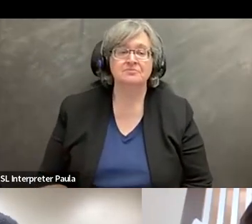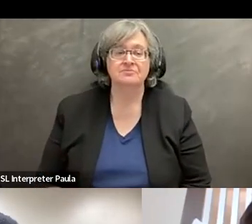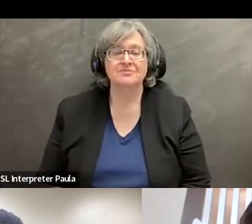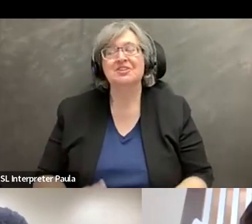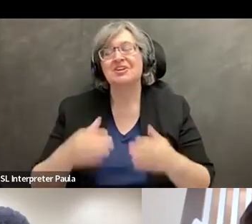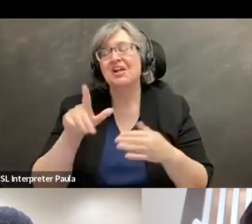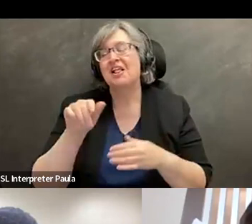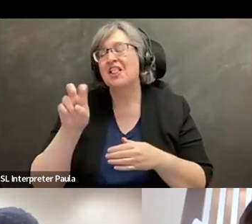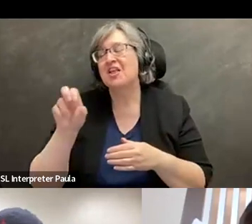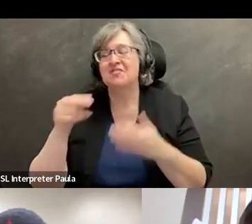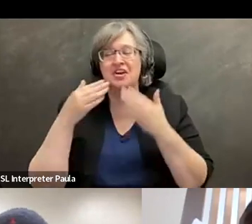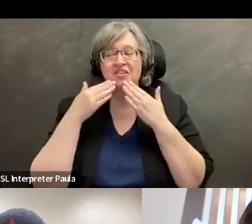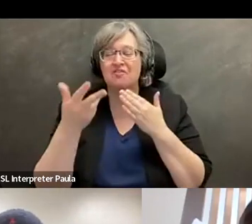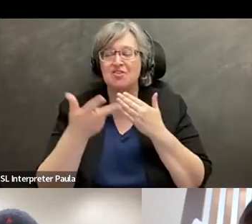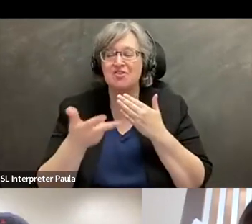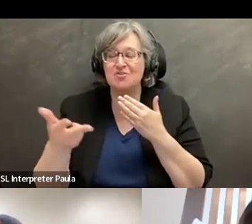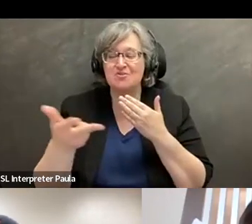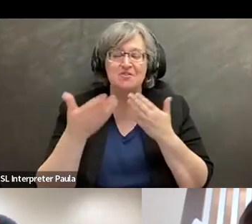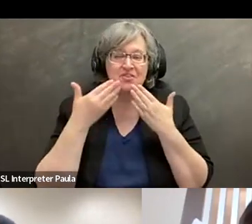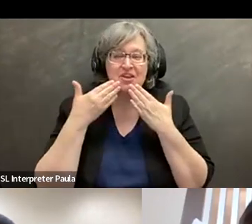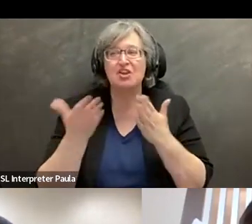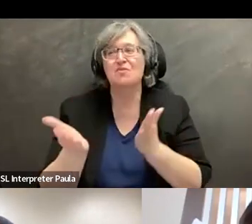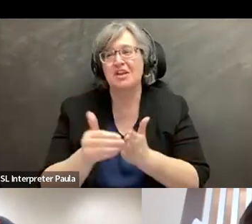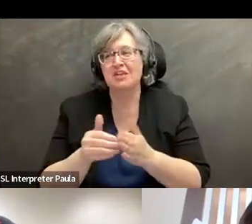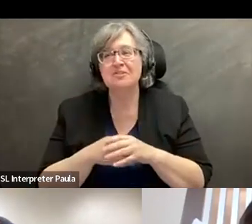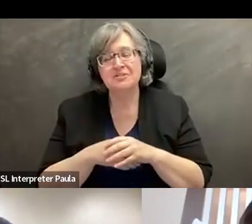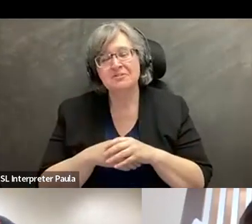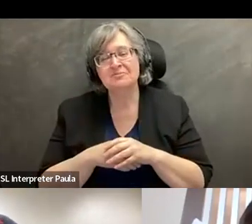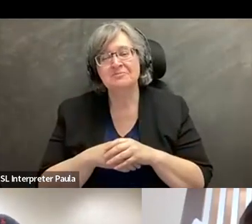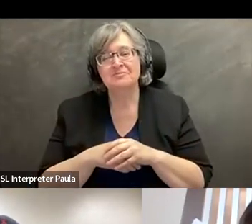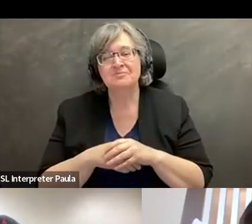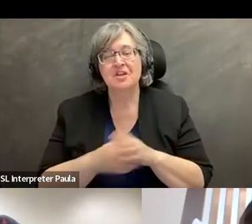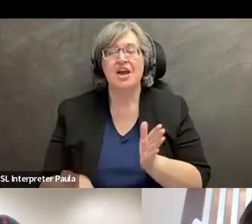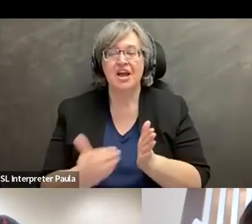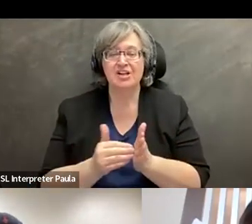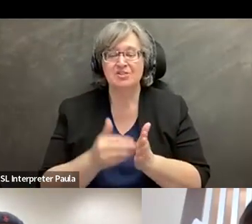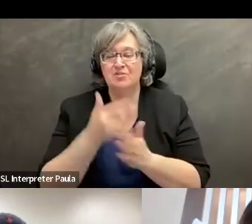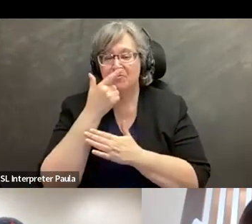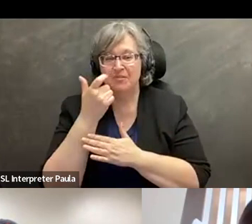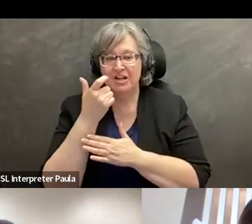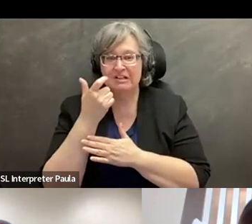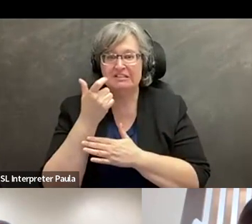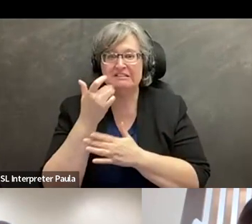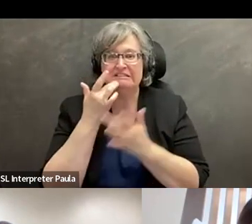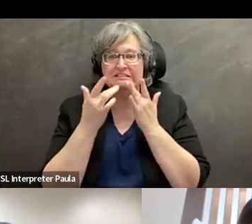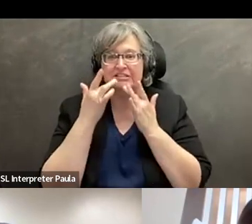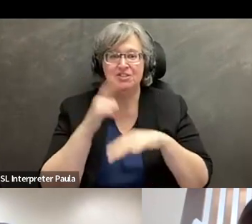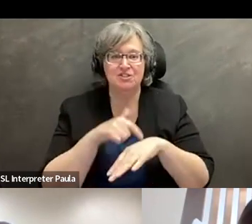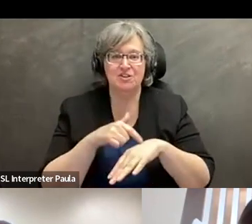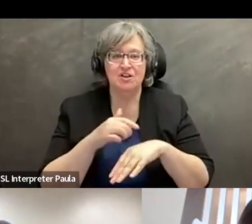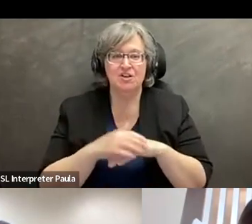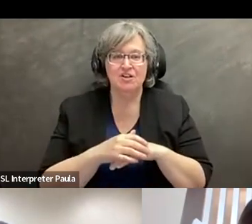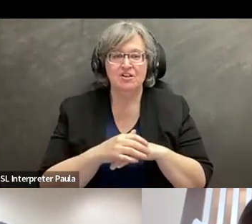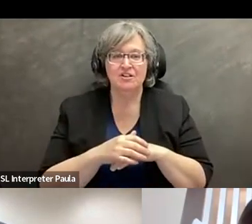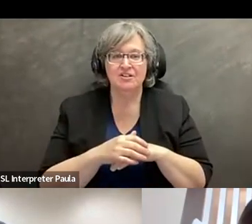Thank you, Tony, Amanda, and Carter, once again. And again, because of sake of time, right, we can never get past that